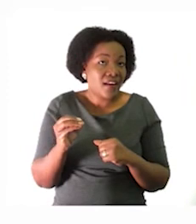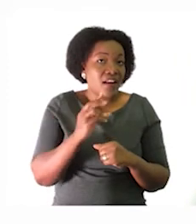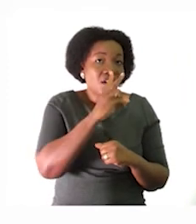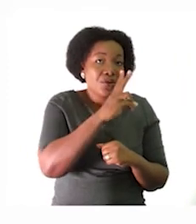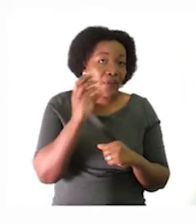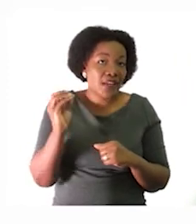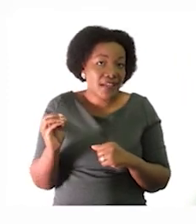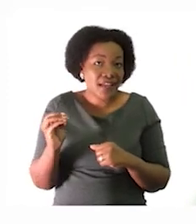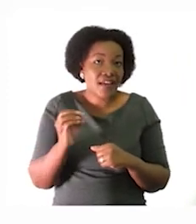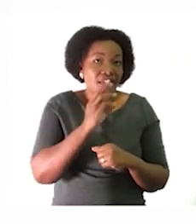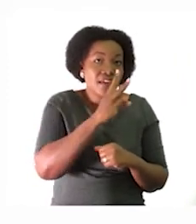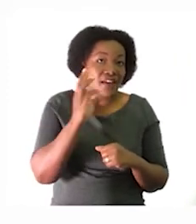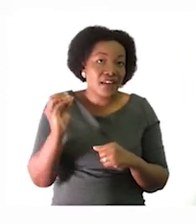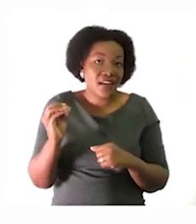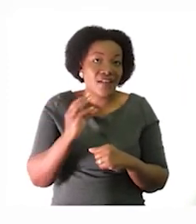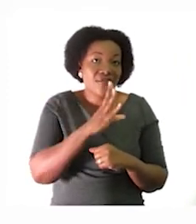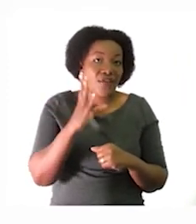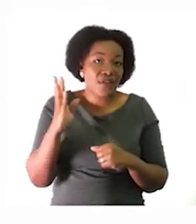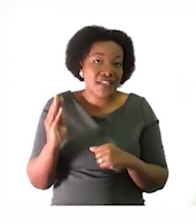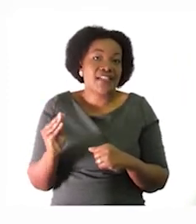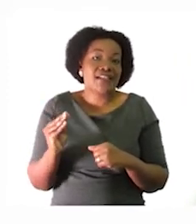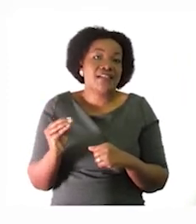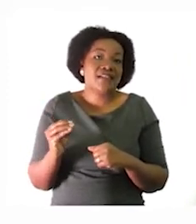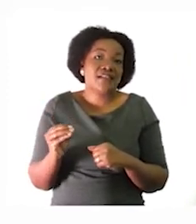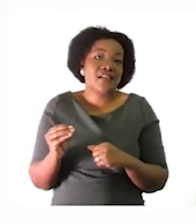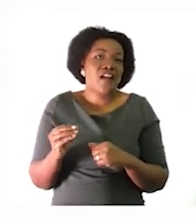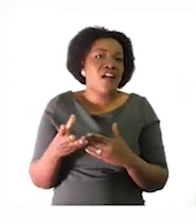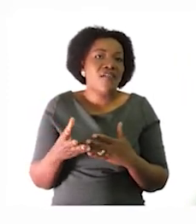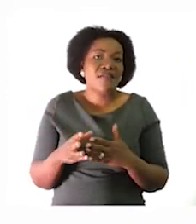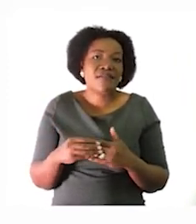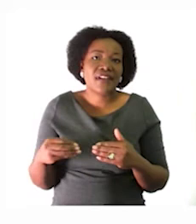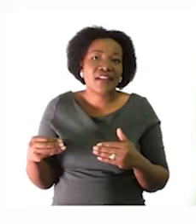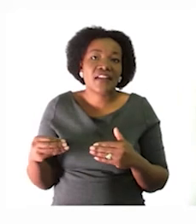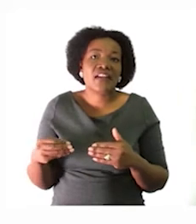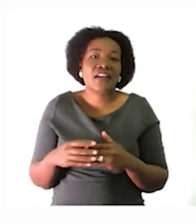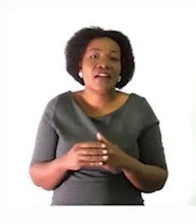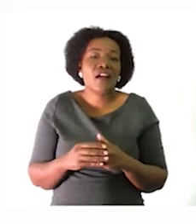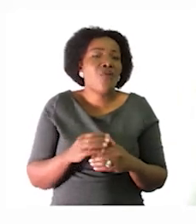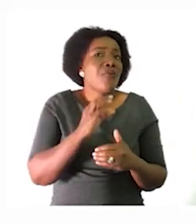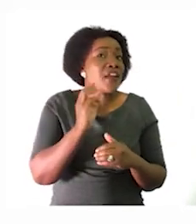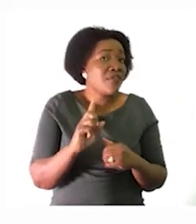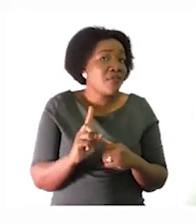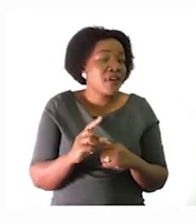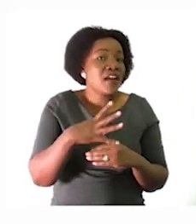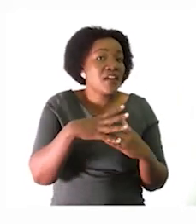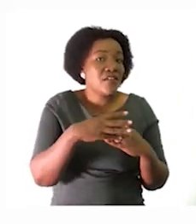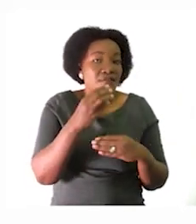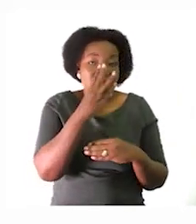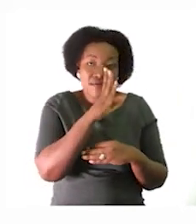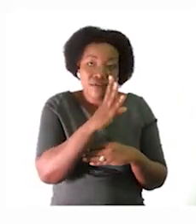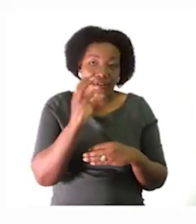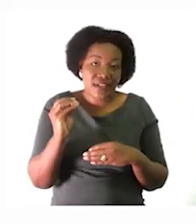10, 20, 30, 40. So you have a 40.